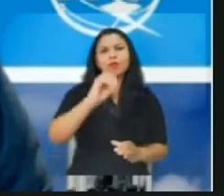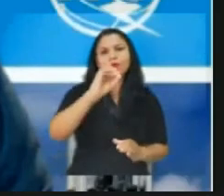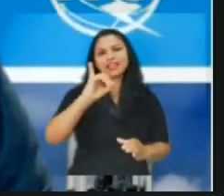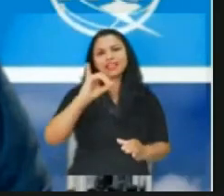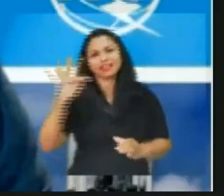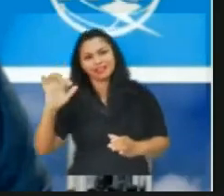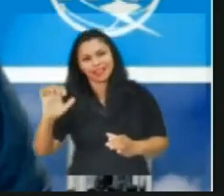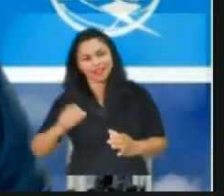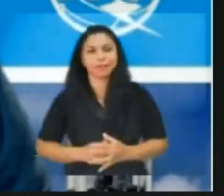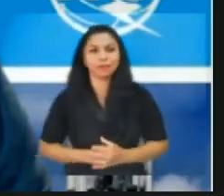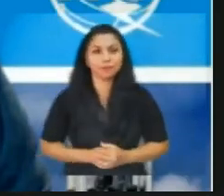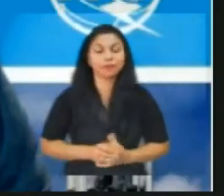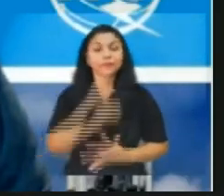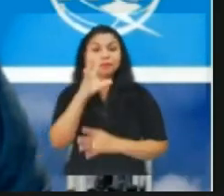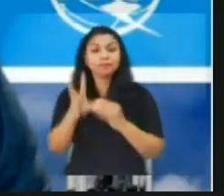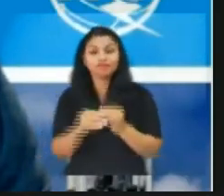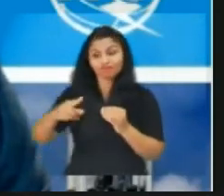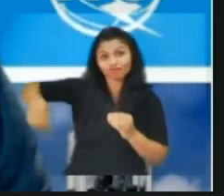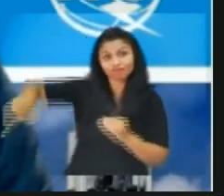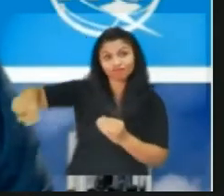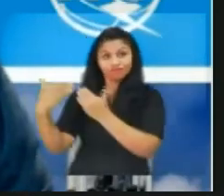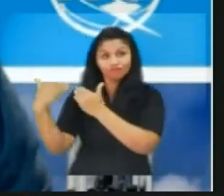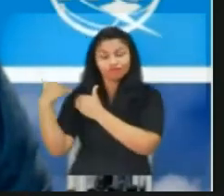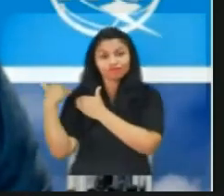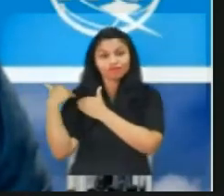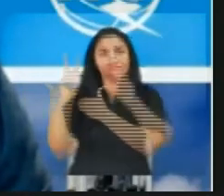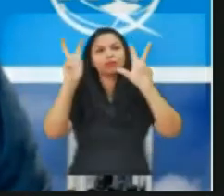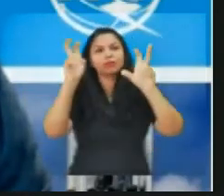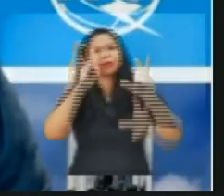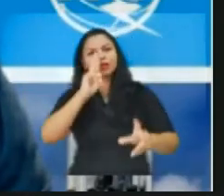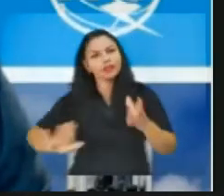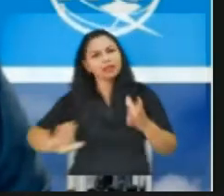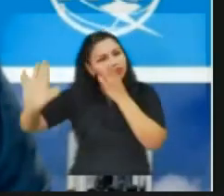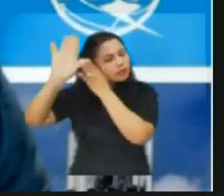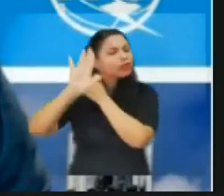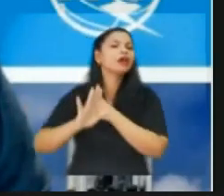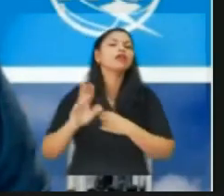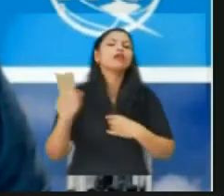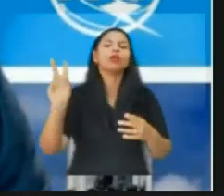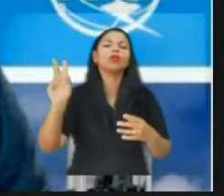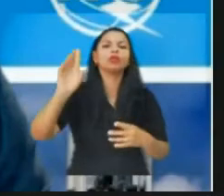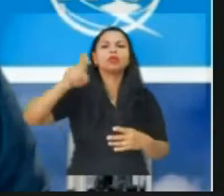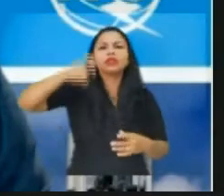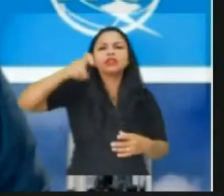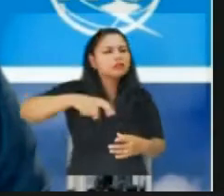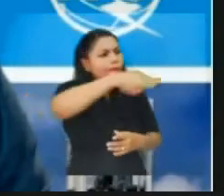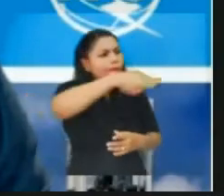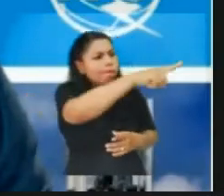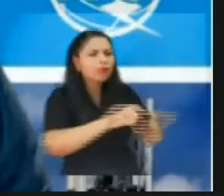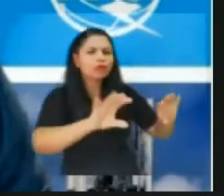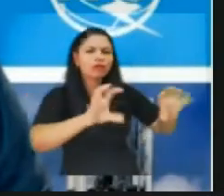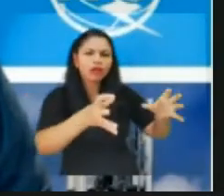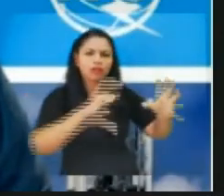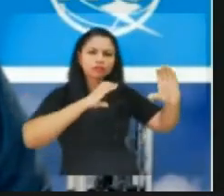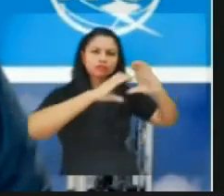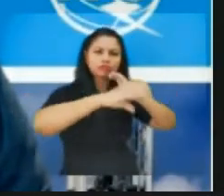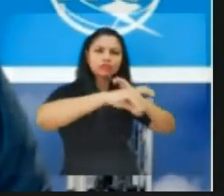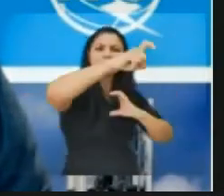ITU. By doing so, the regulators have their national priorities and the needs of the different telecommunication